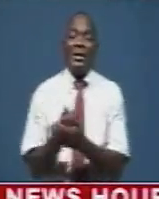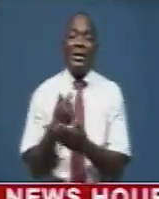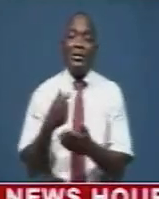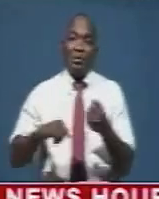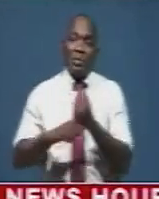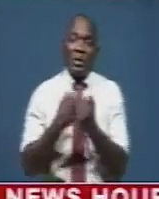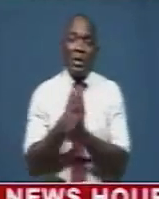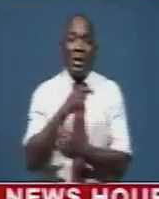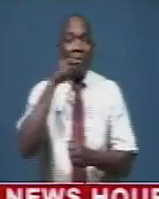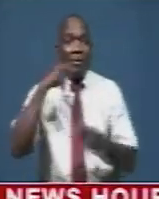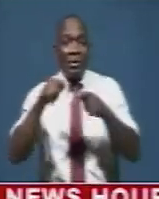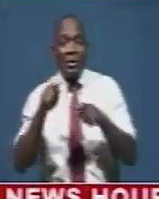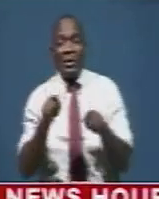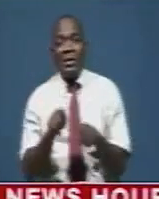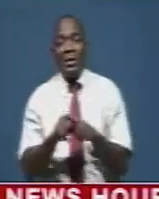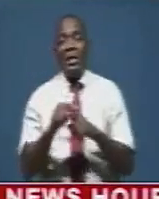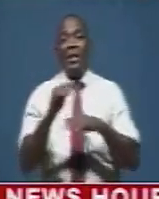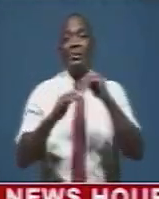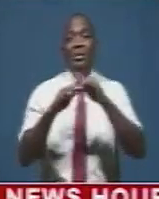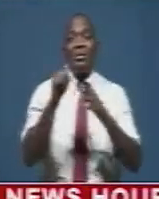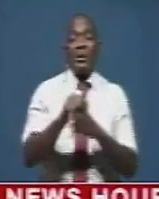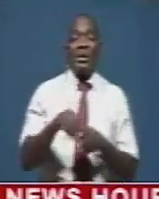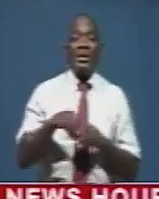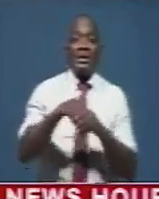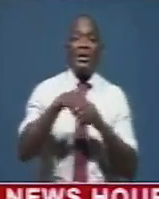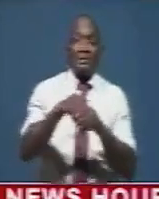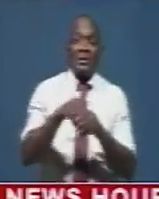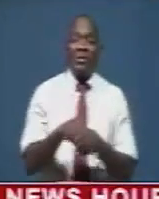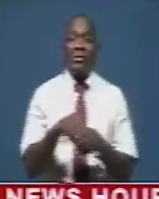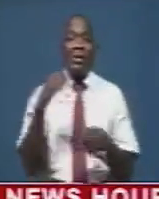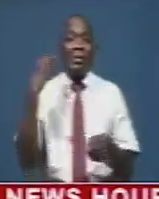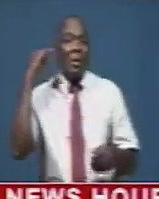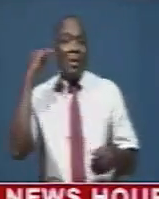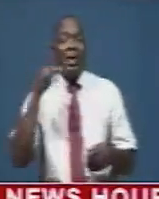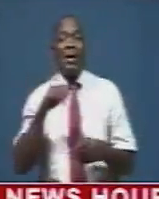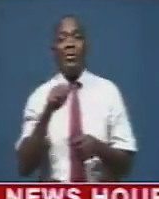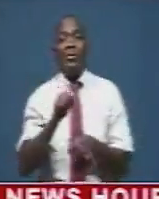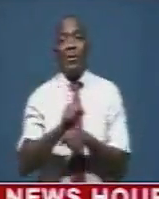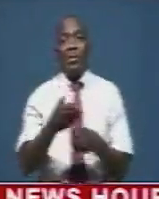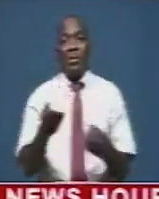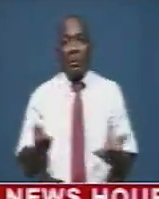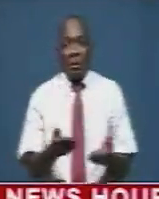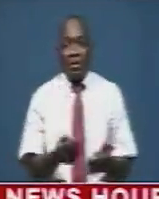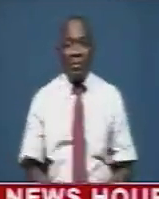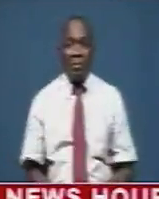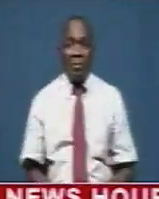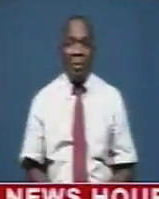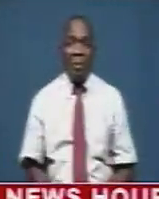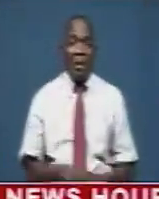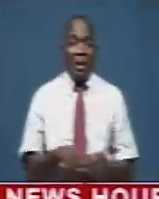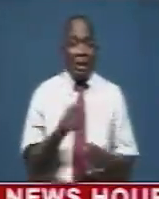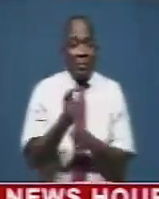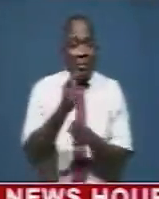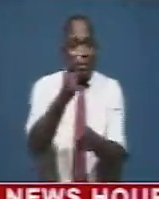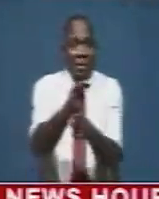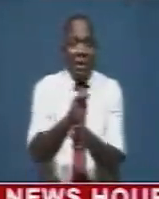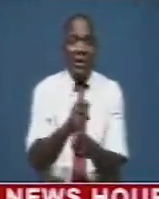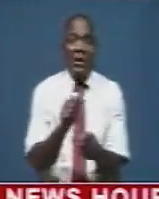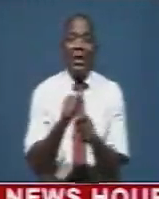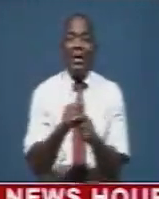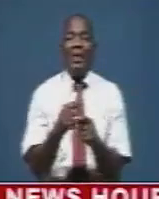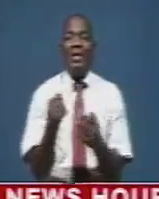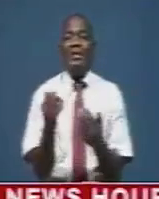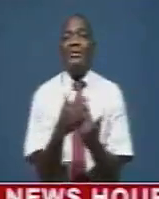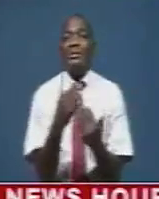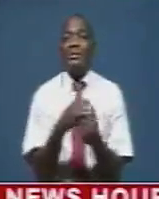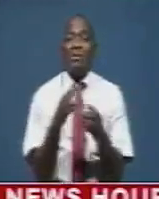agriculture, automotive, construction, transportation, and metal and plastic work industries. Accuracy, consistency, and complex